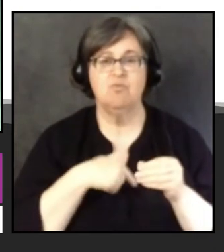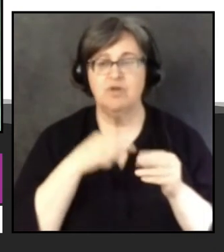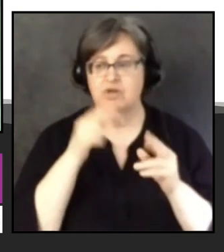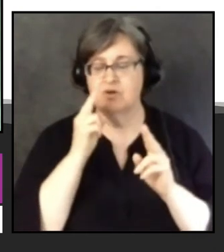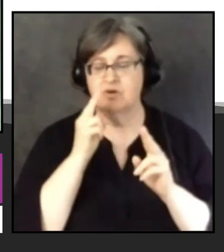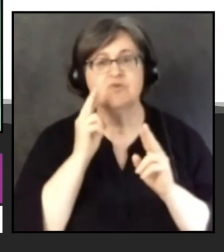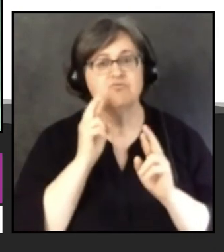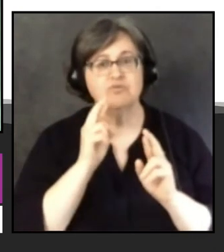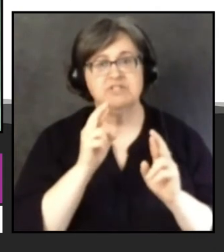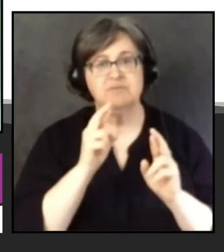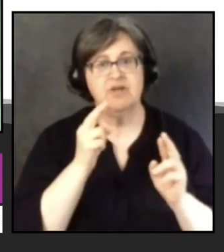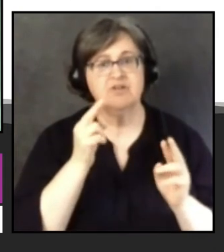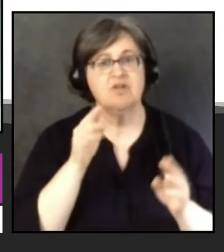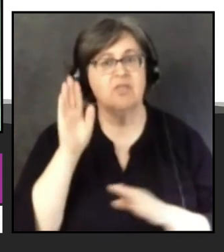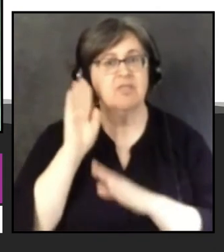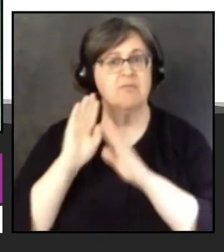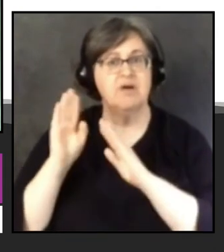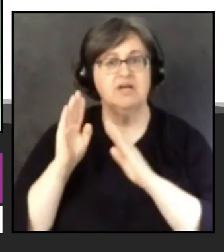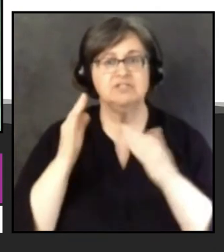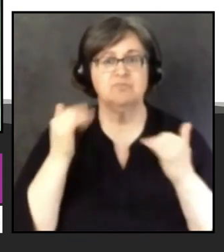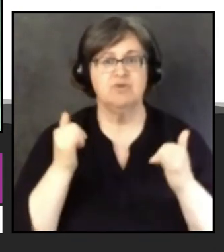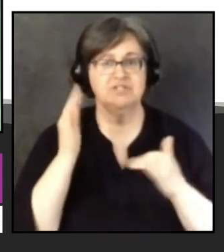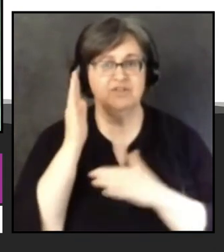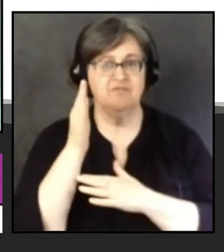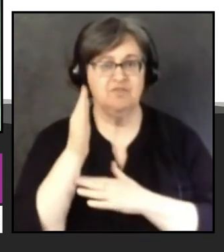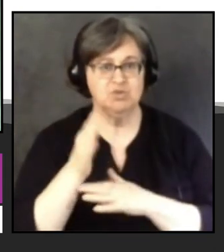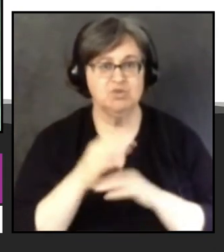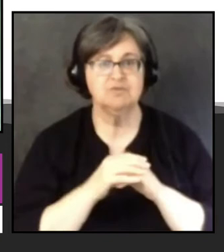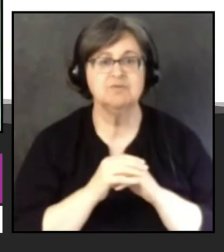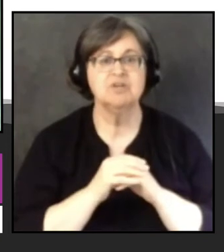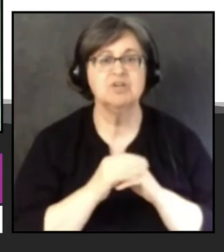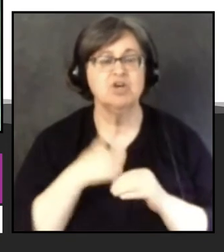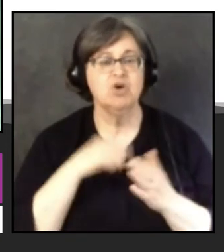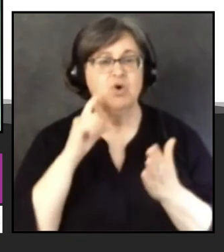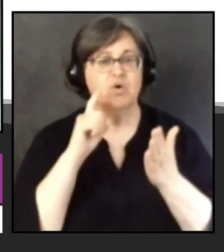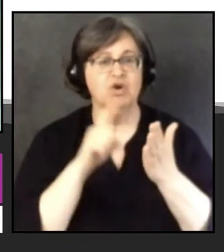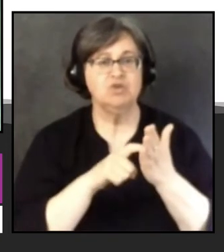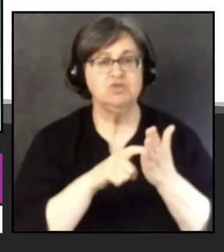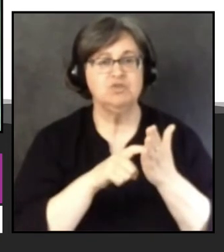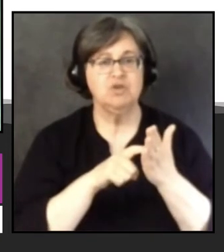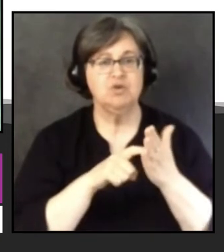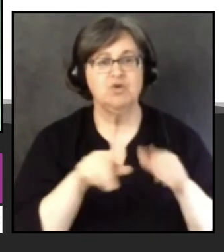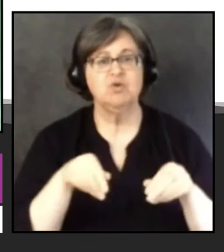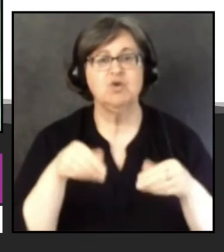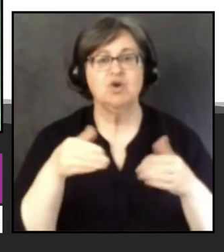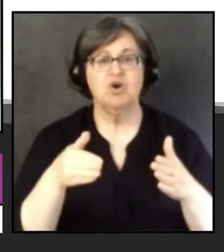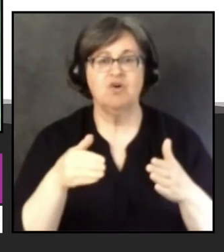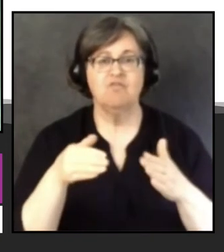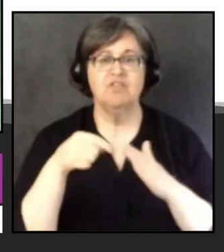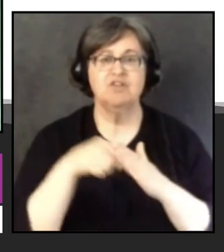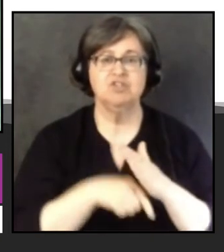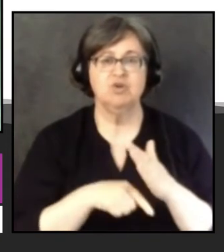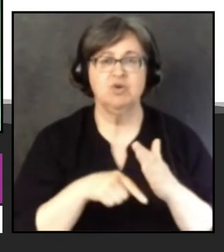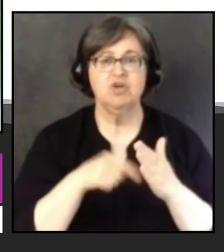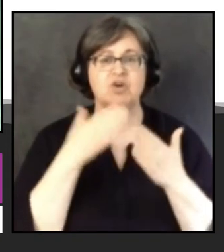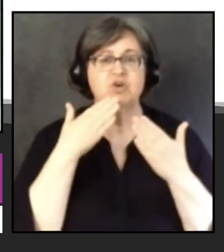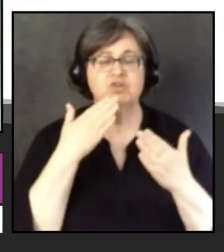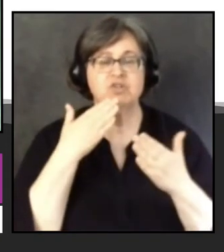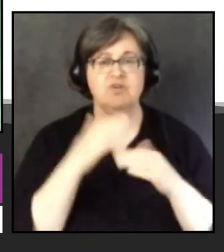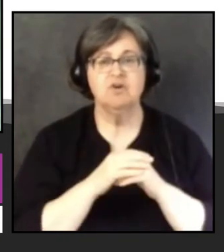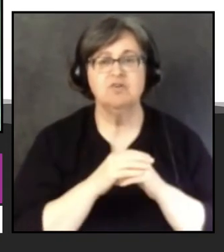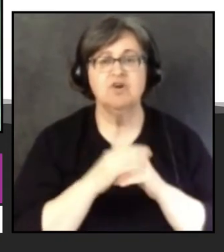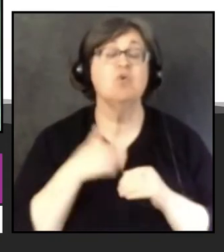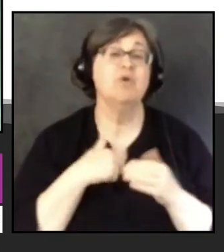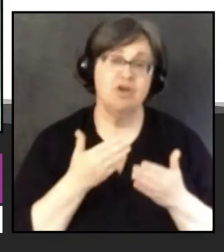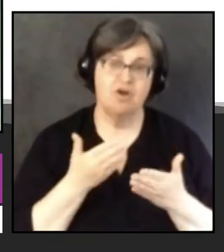past, present, and future. We acknowledge that they offer deep gratitude. We acknowledge